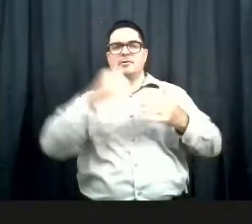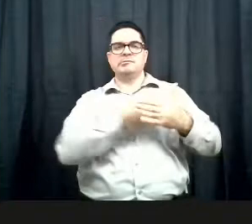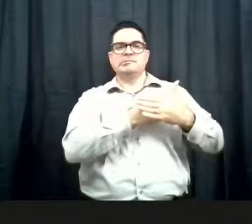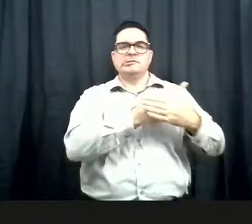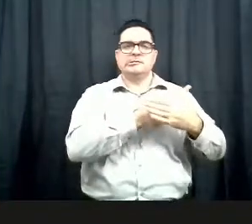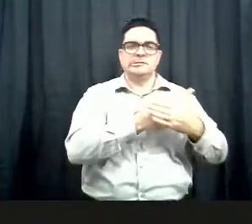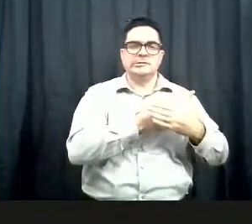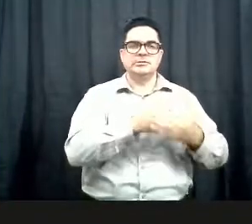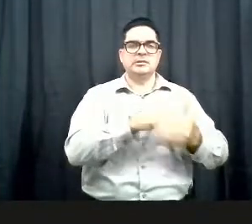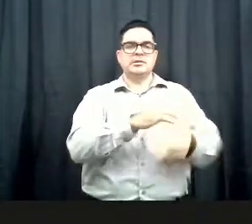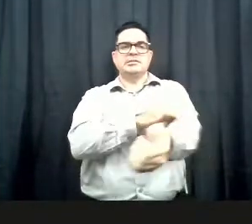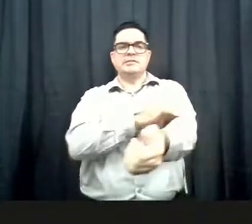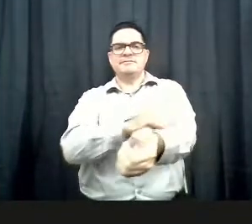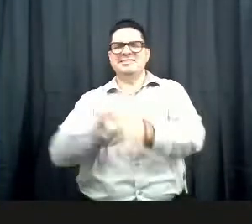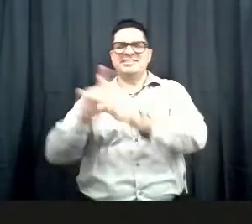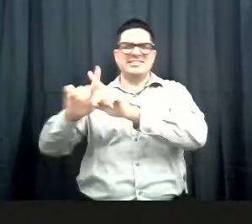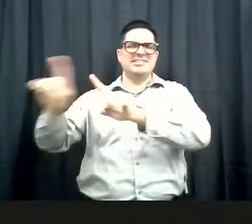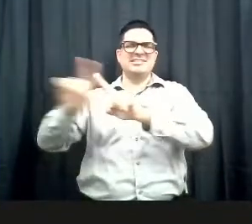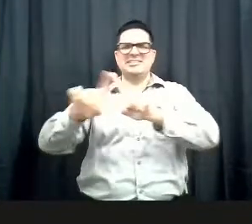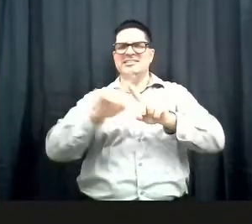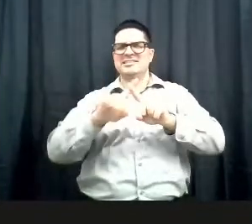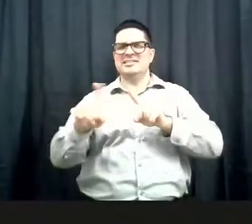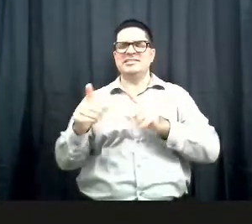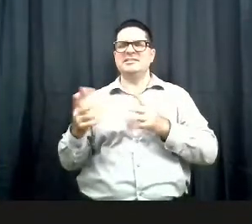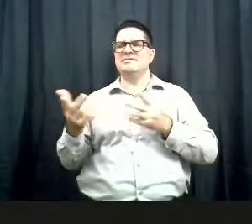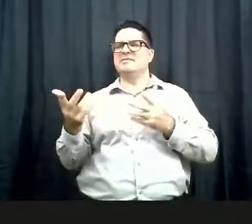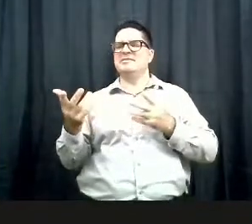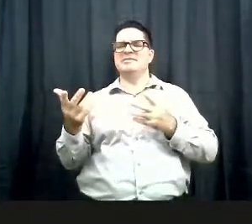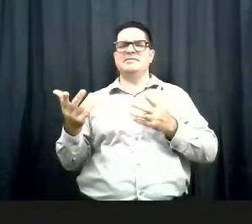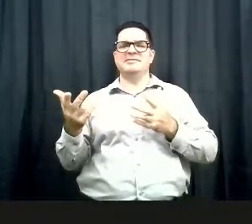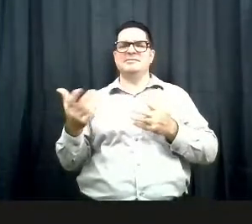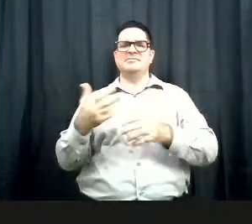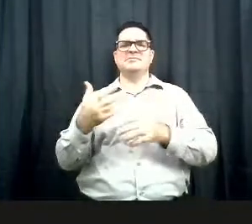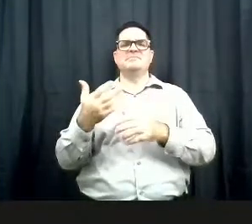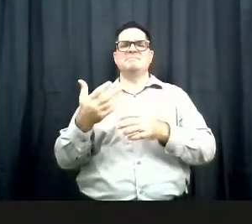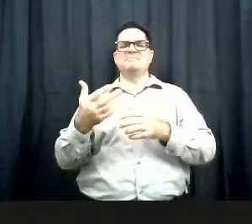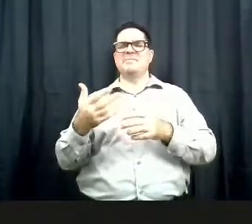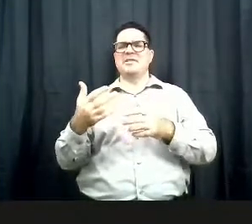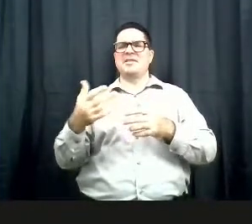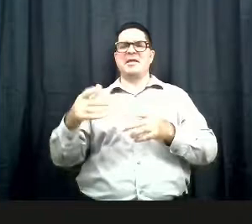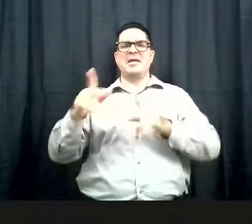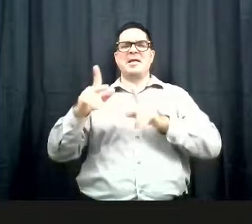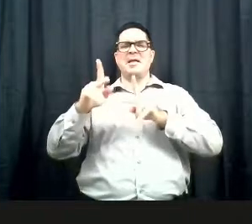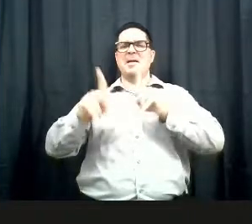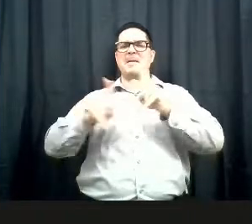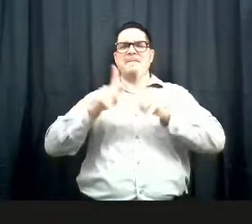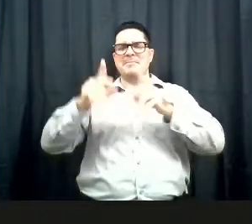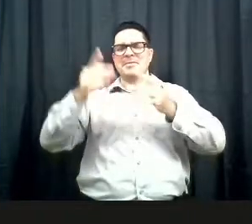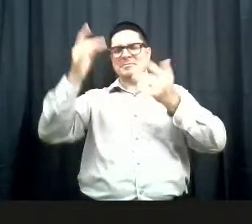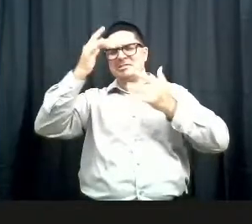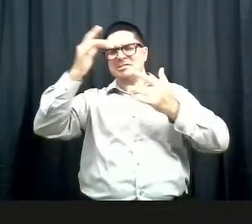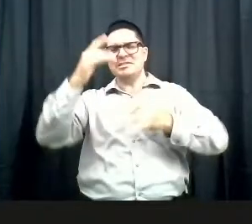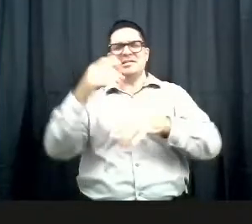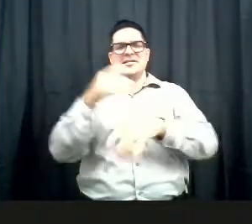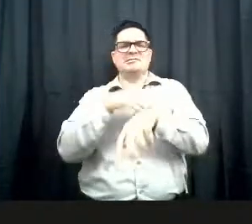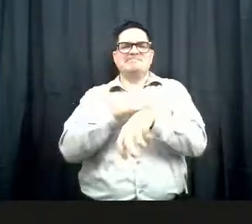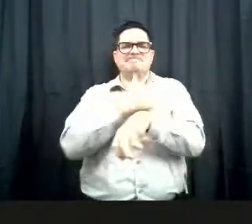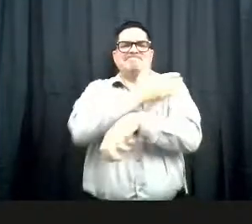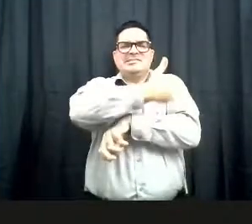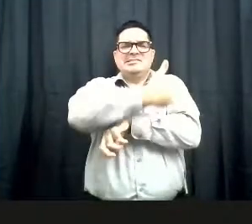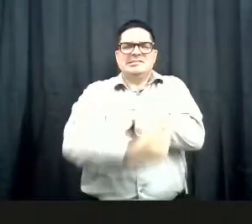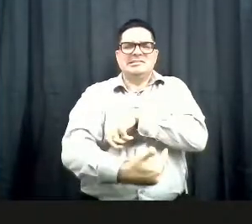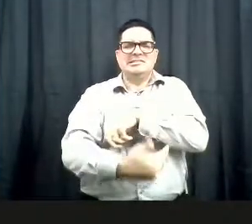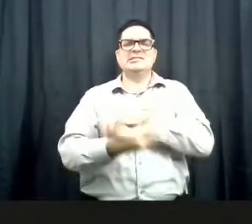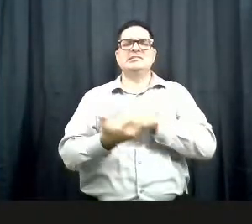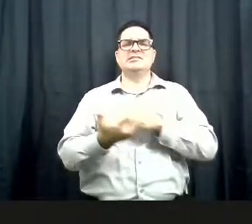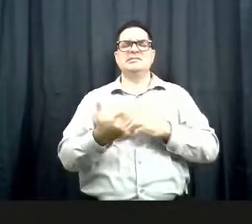the transplants and amputations and other challenges that are disproportionately related there when we